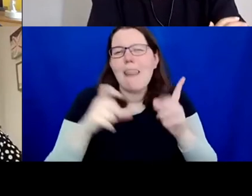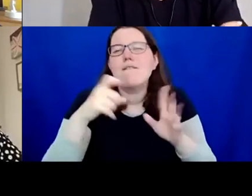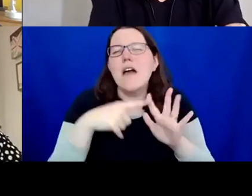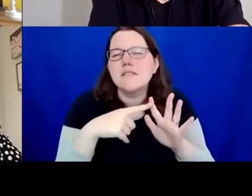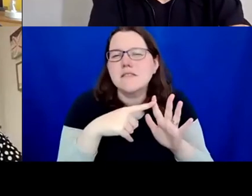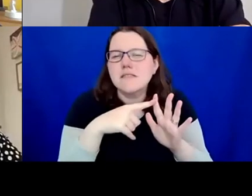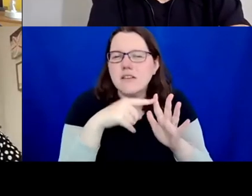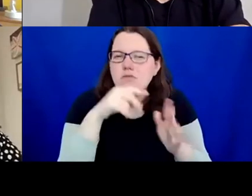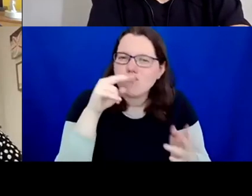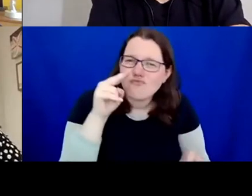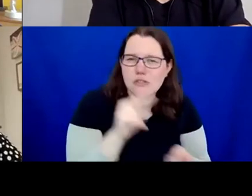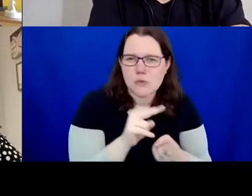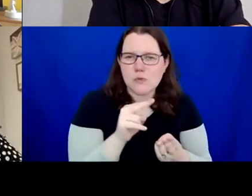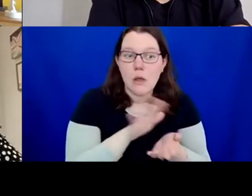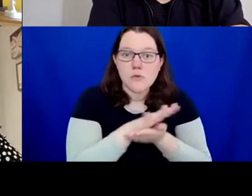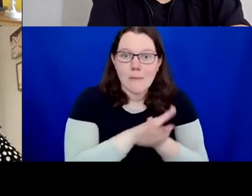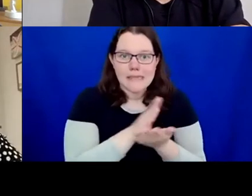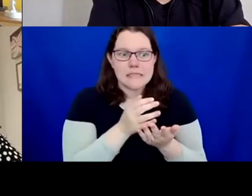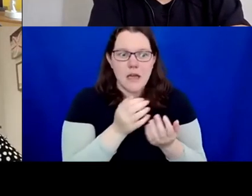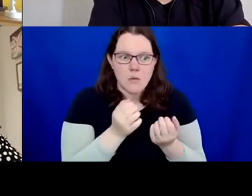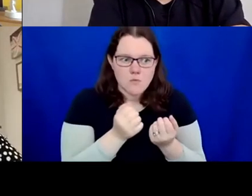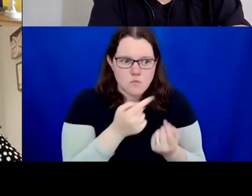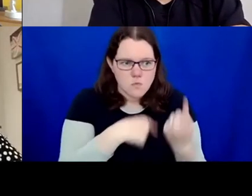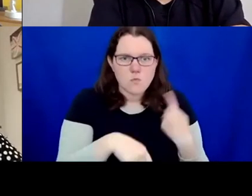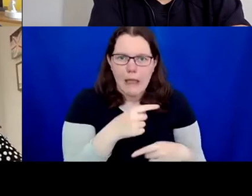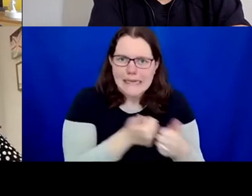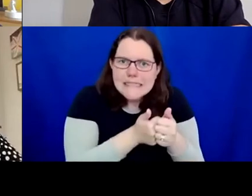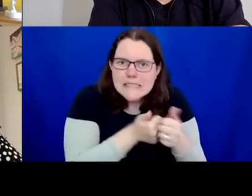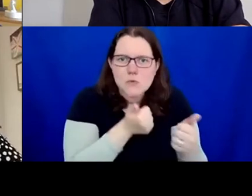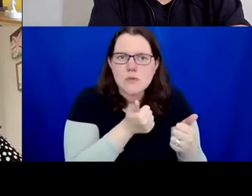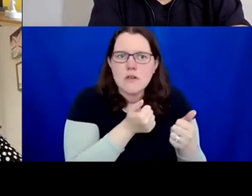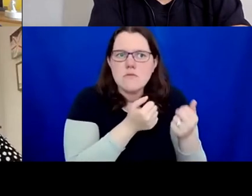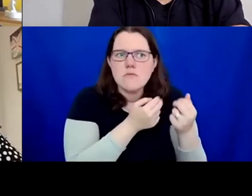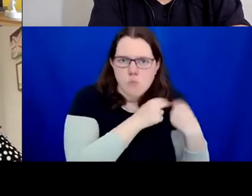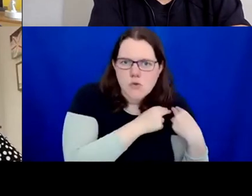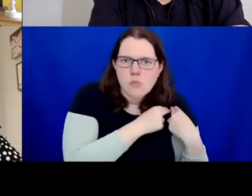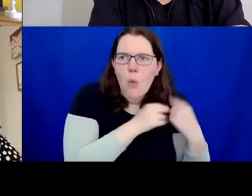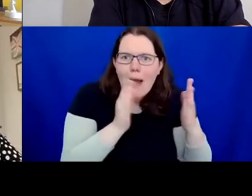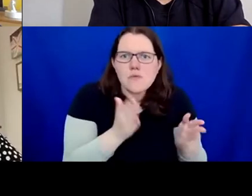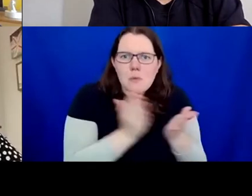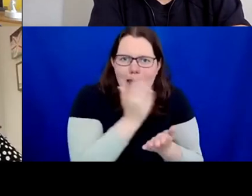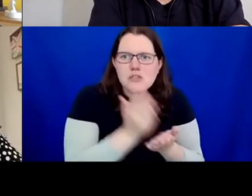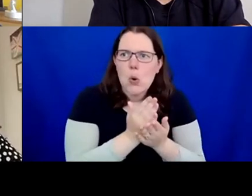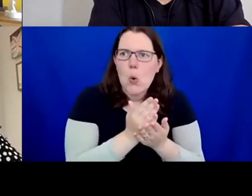there's a real responsibility to be relevant and to reflect the people that you